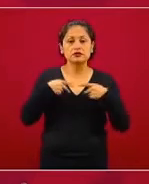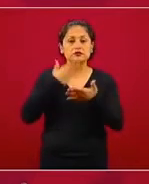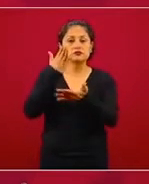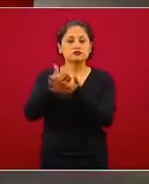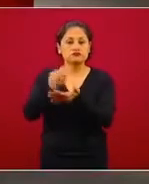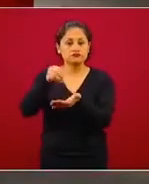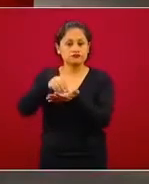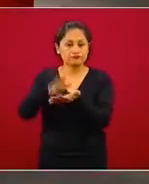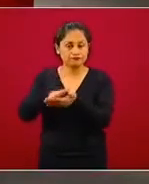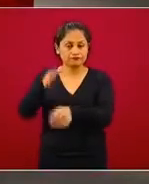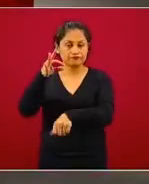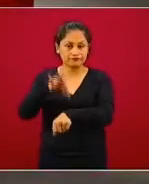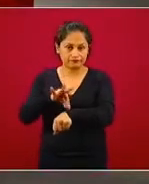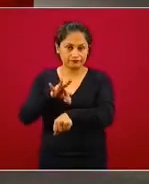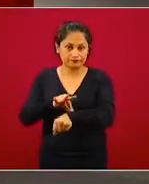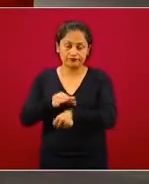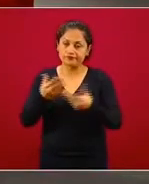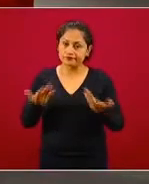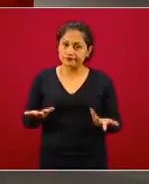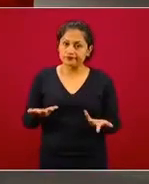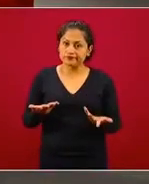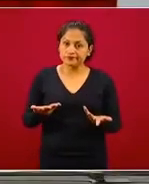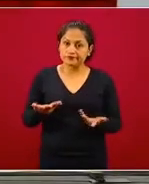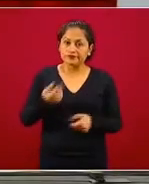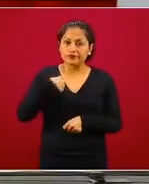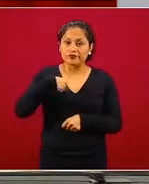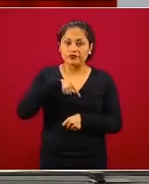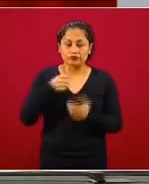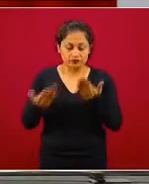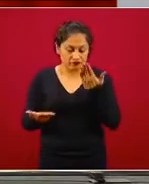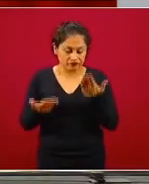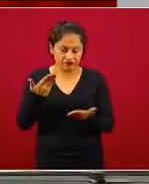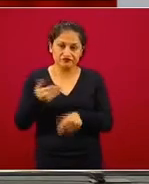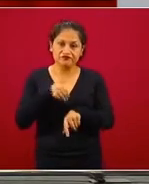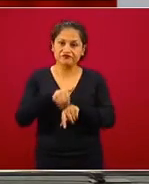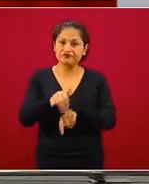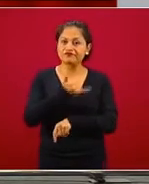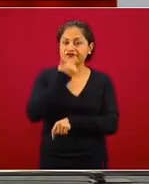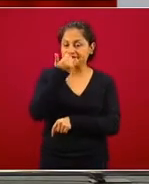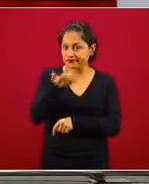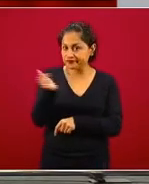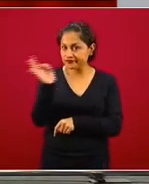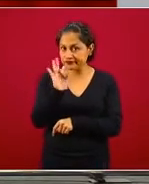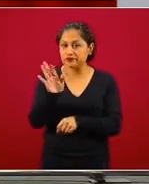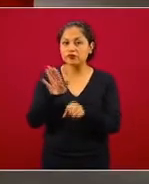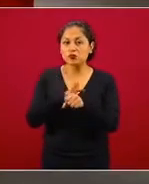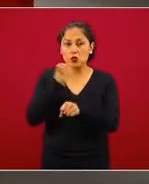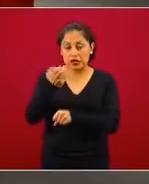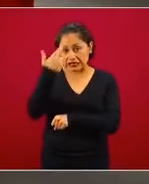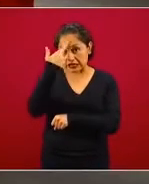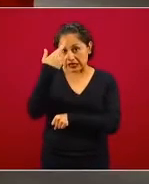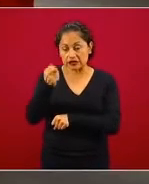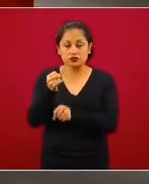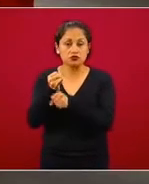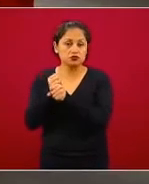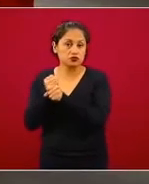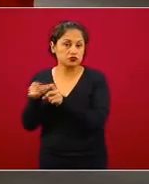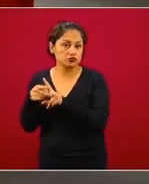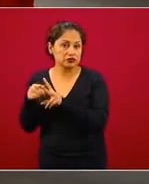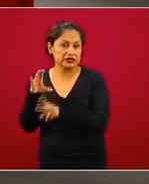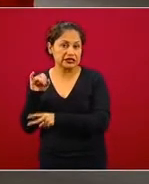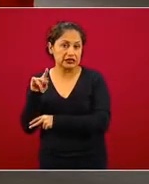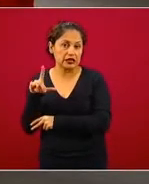saying, please don't go to a consultation with a doctor unless you have really severe symptoms. Because people